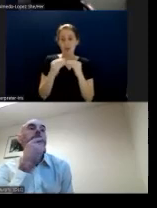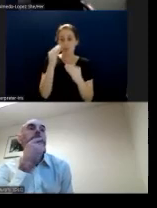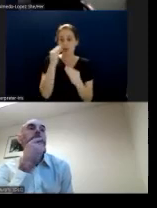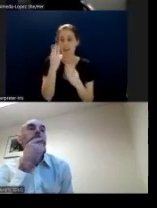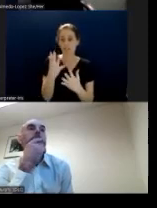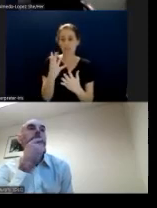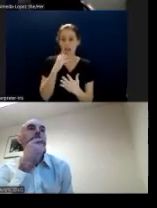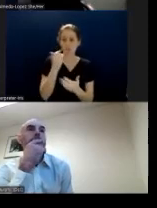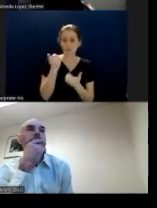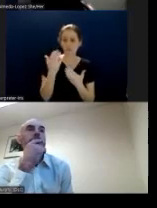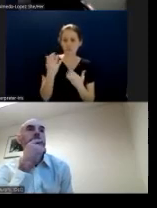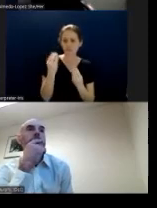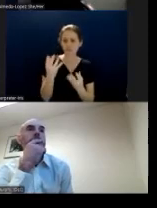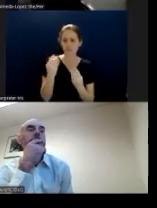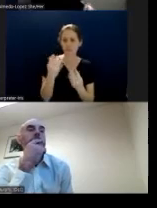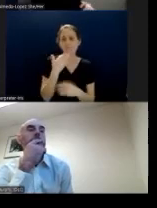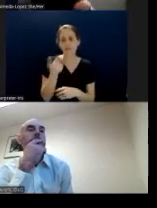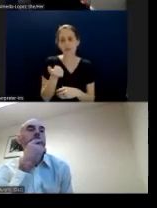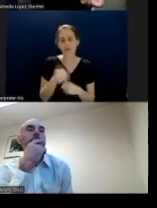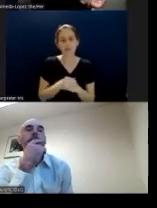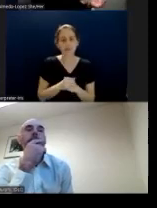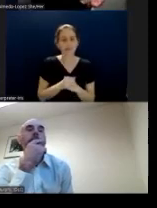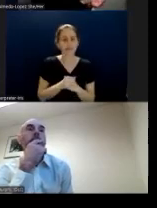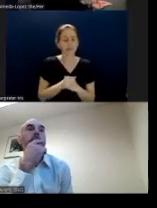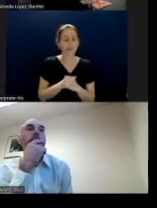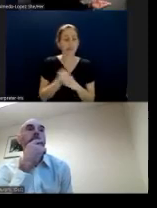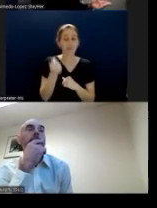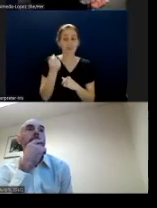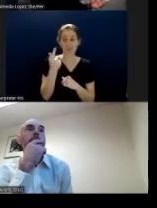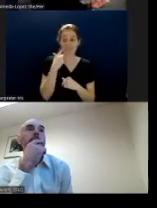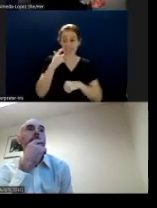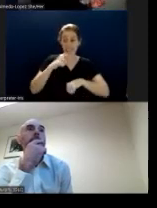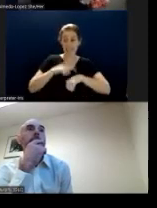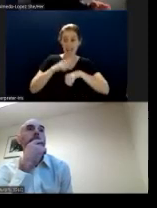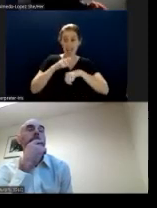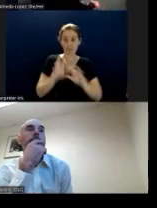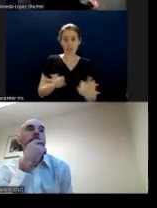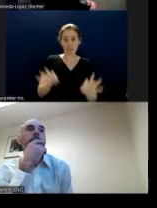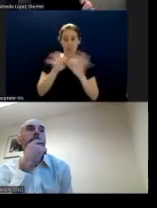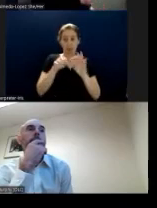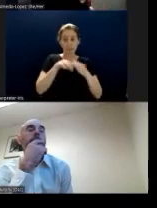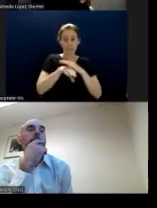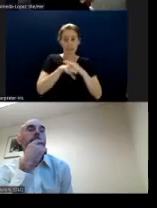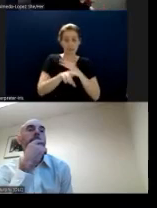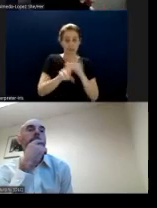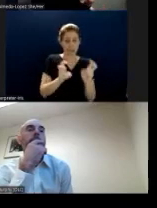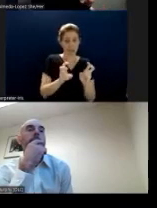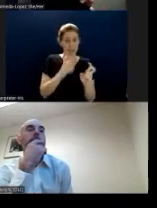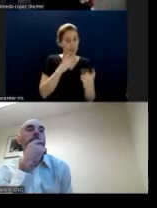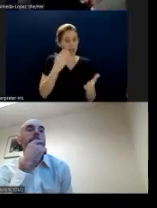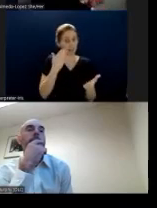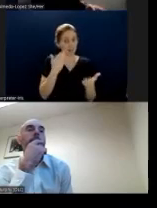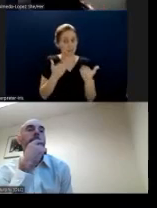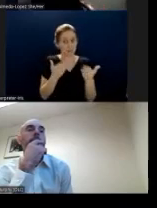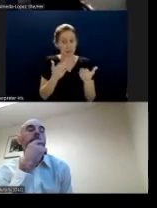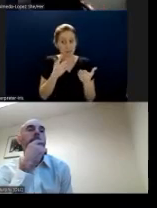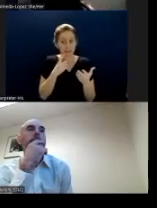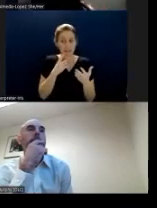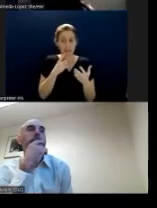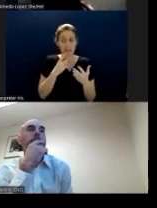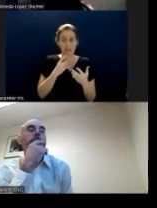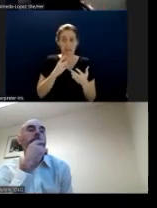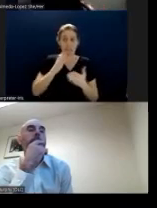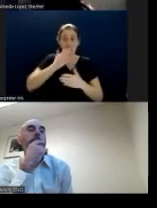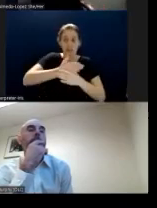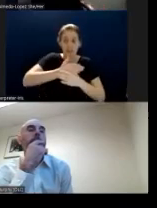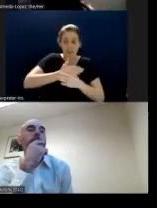can provide to us, the better. And then if there's any sort of time-sensitive accessibility issue that is potentially actively stopping people